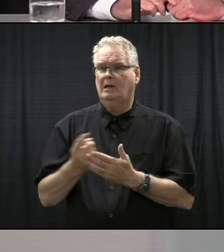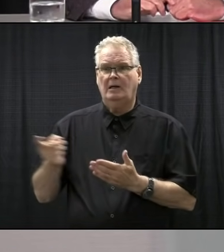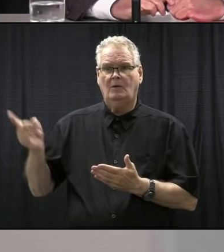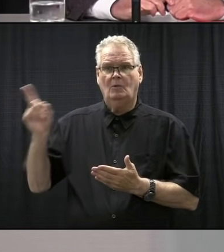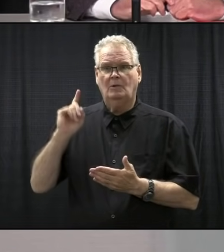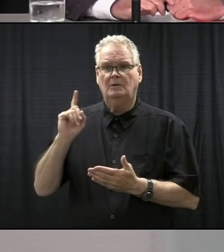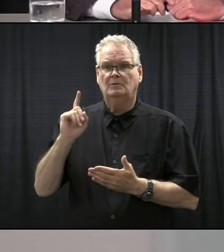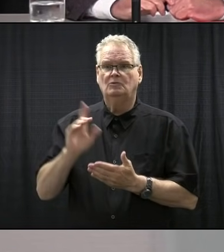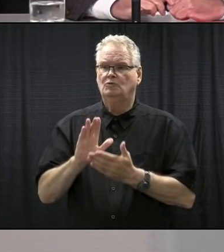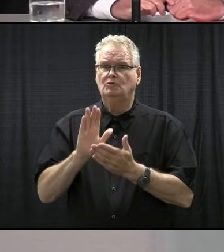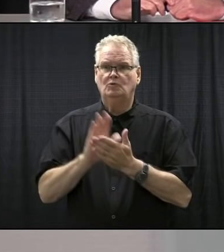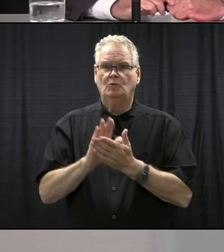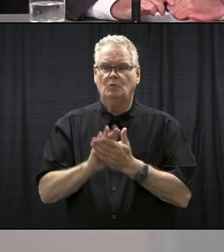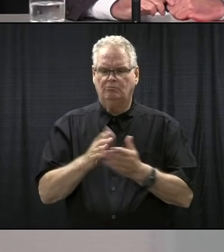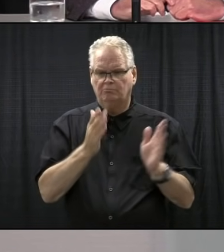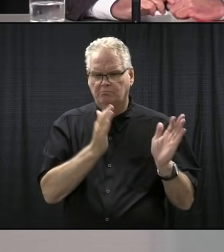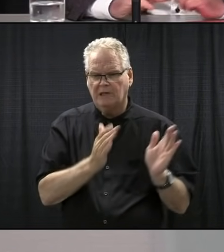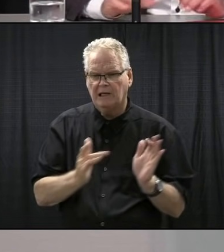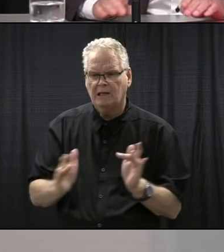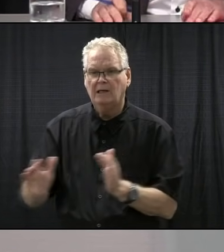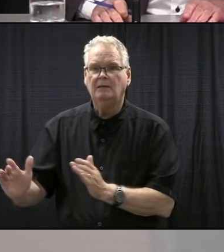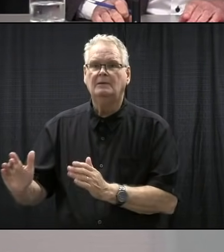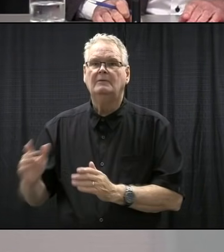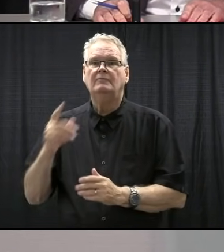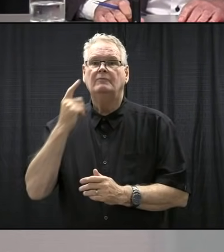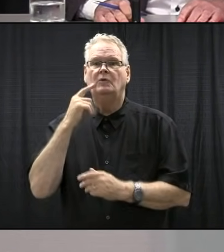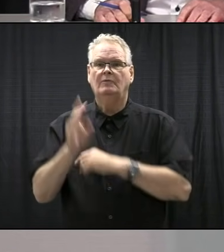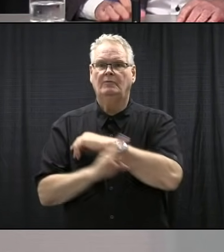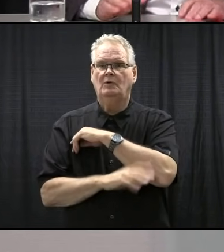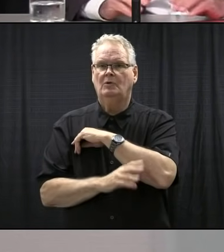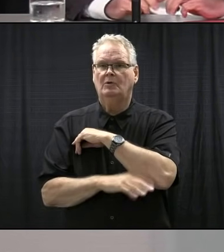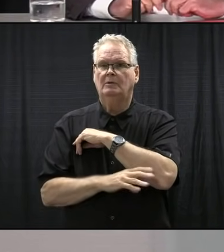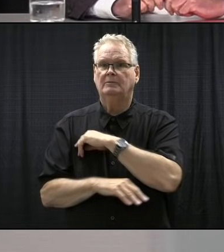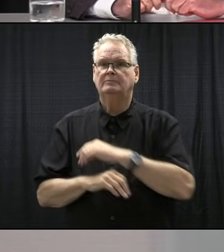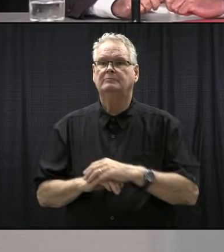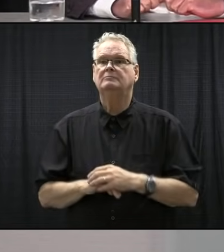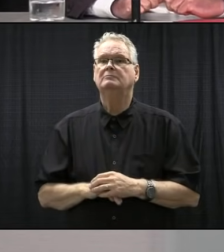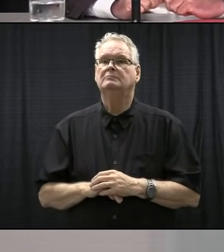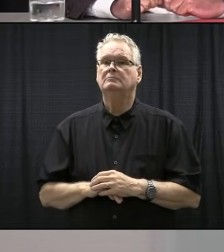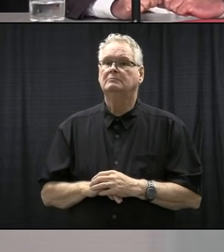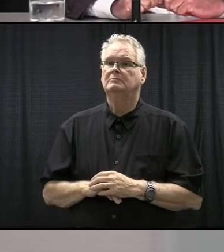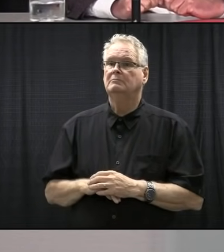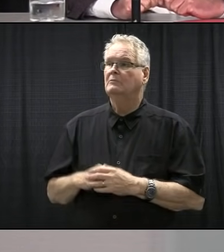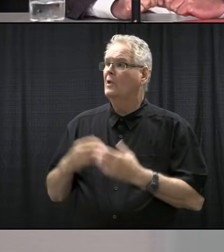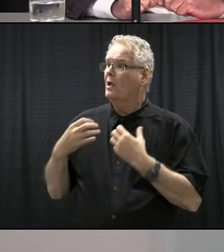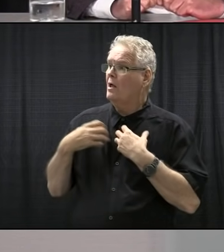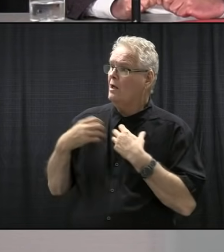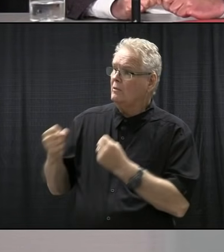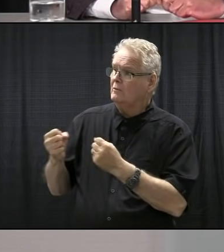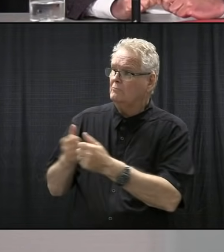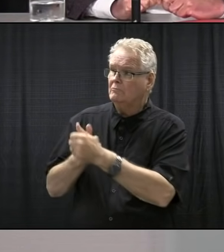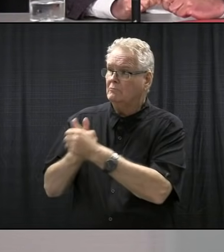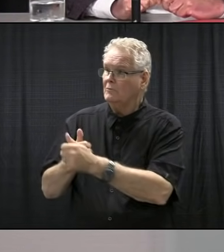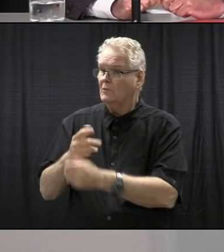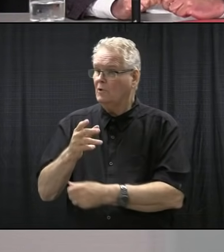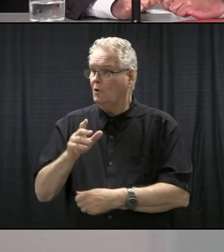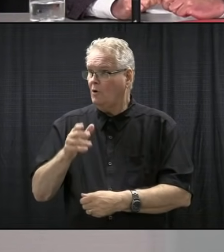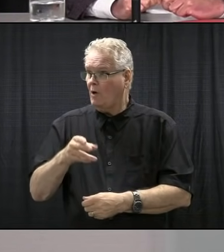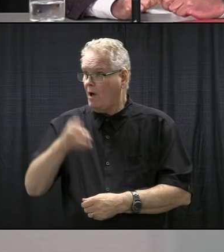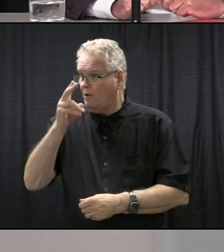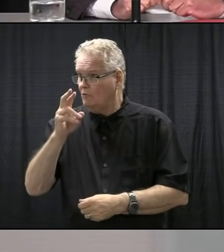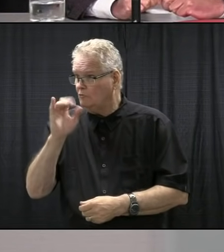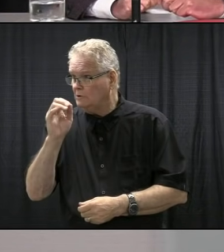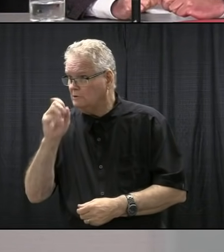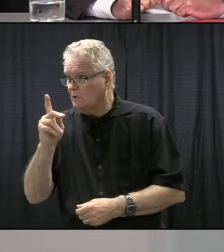be determining if a situation is low risk versus high risk. So, Dr. Fitzgerald, what criteria will you be looking at